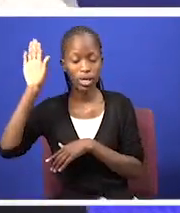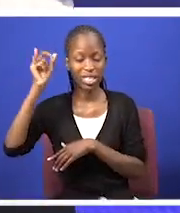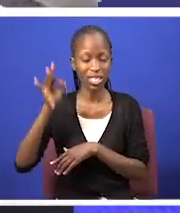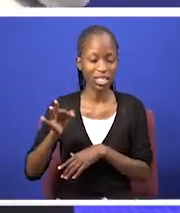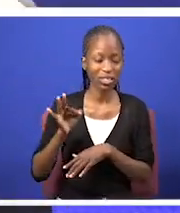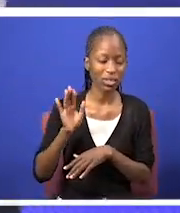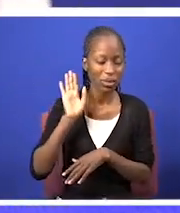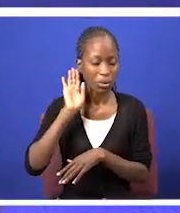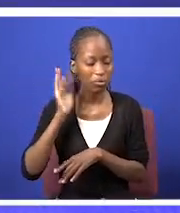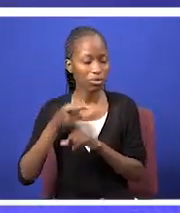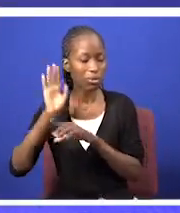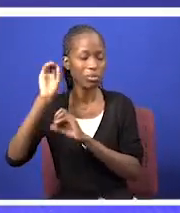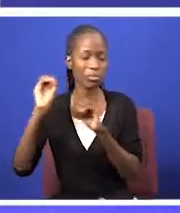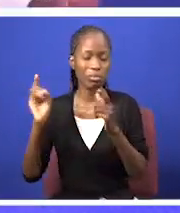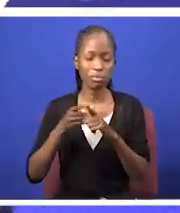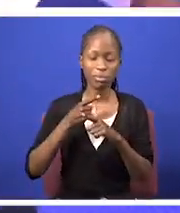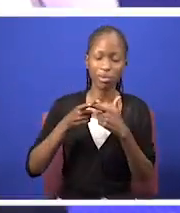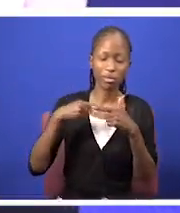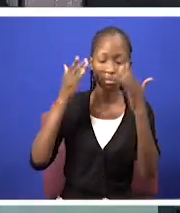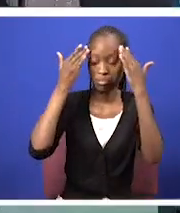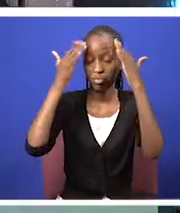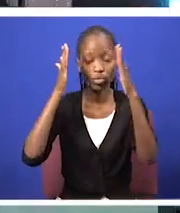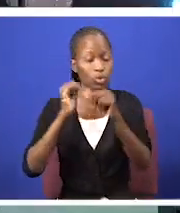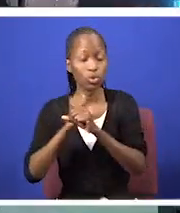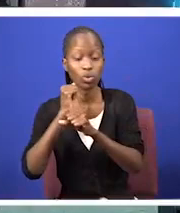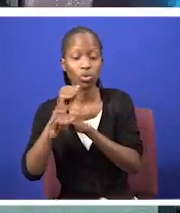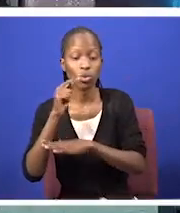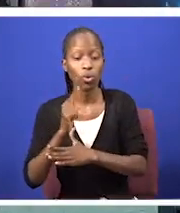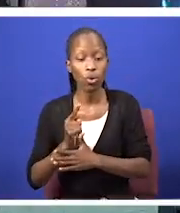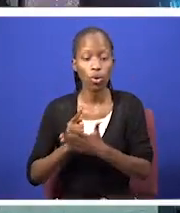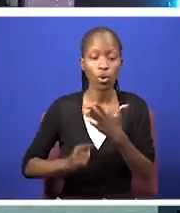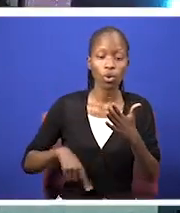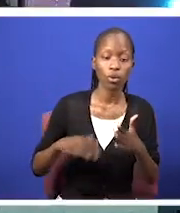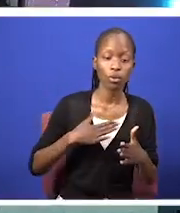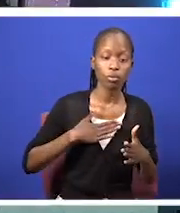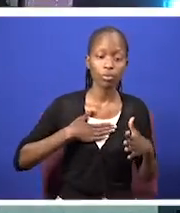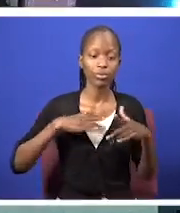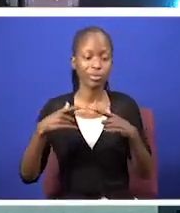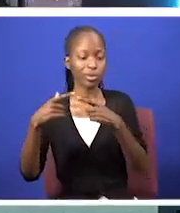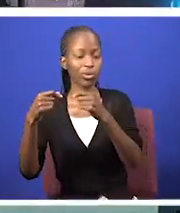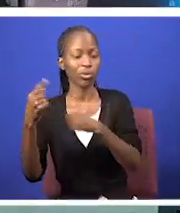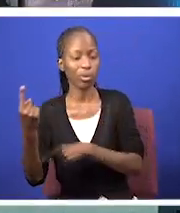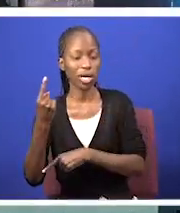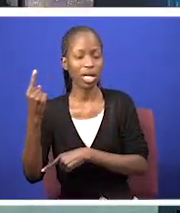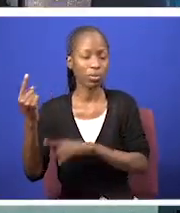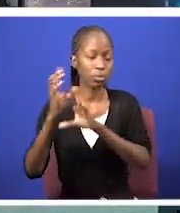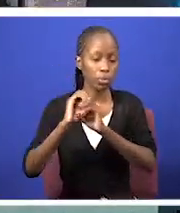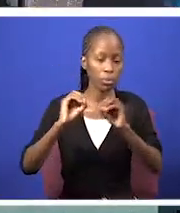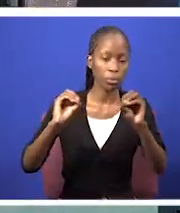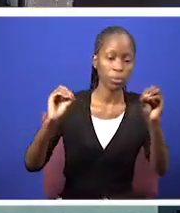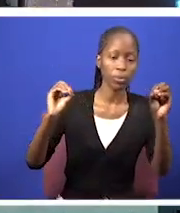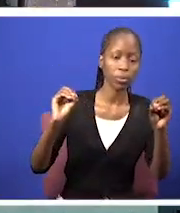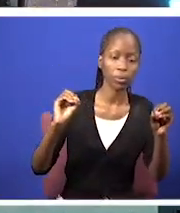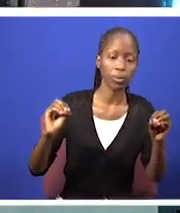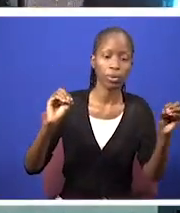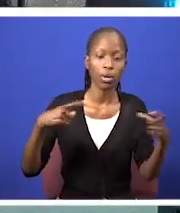Can't hear from you, then I'll know what to do. I won't go alone,